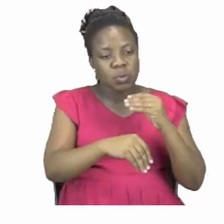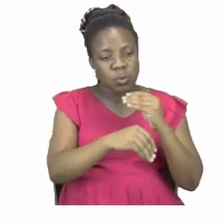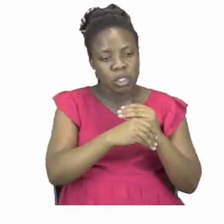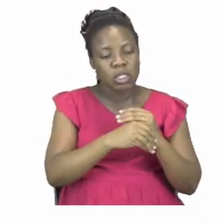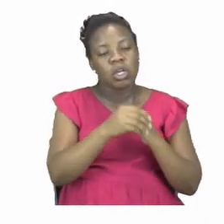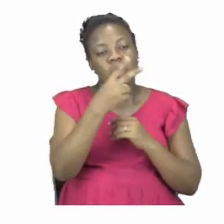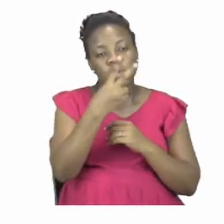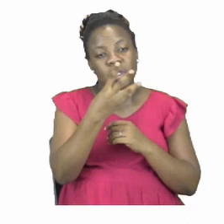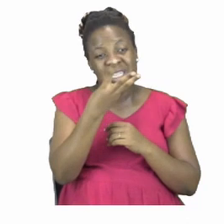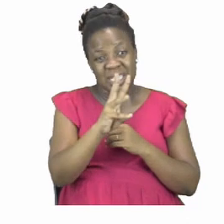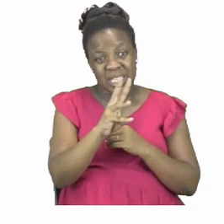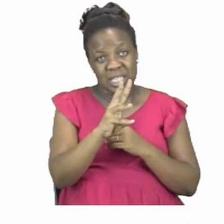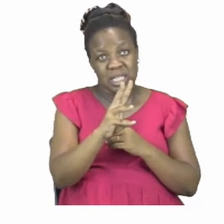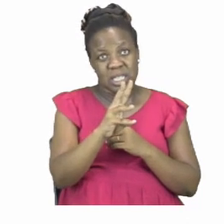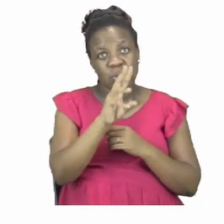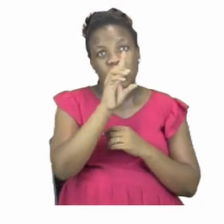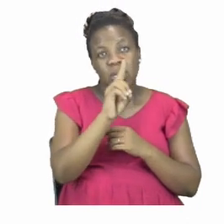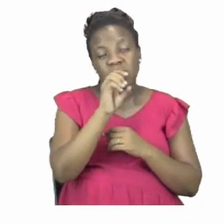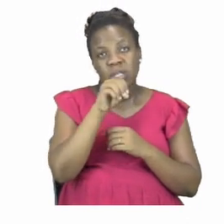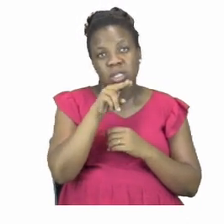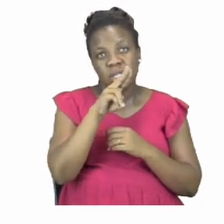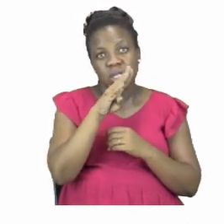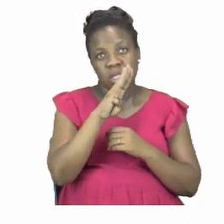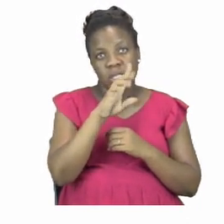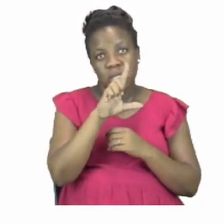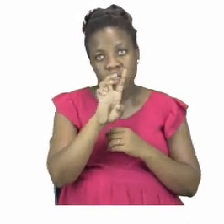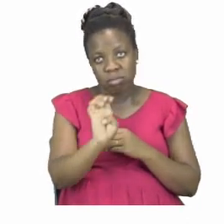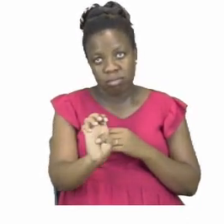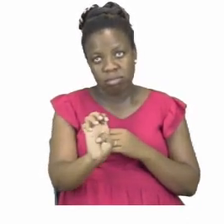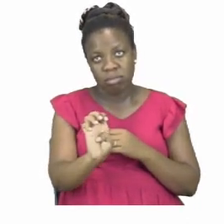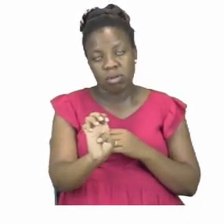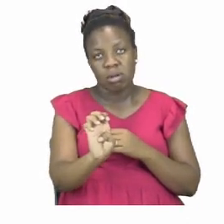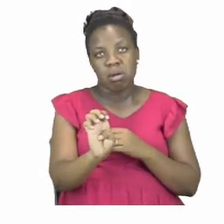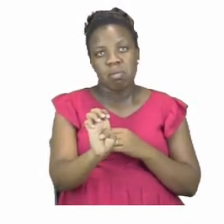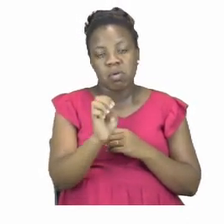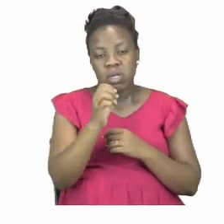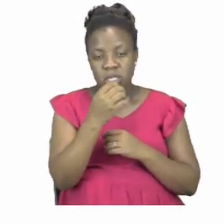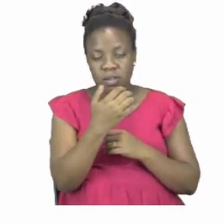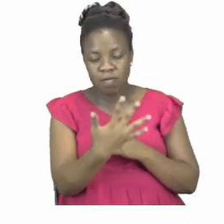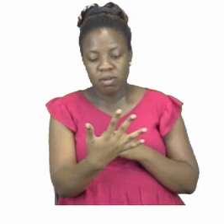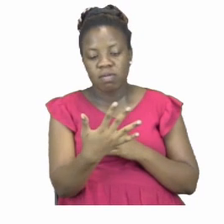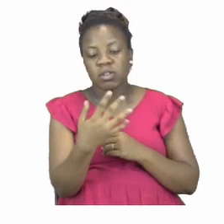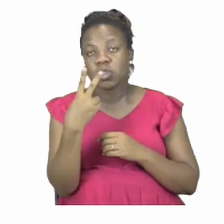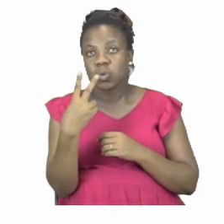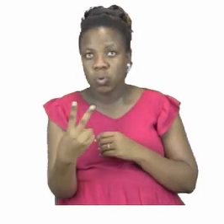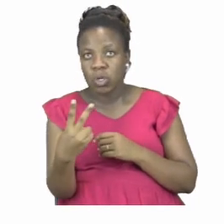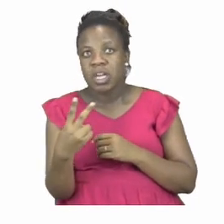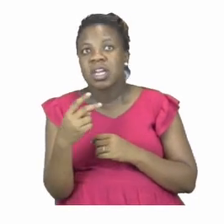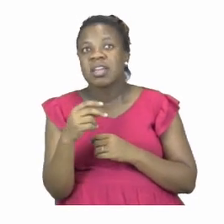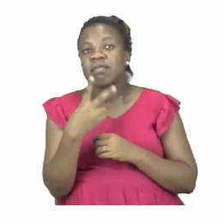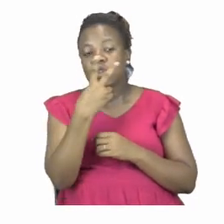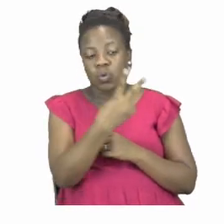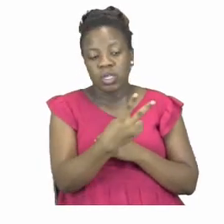of 26, by sharing equally, you will get 13. Here are a